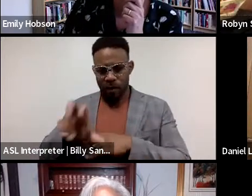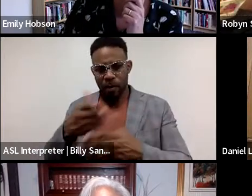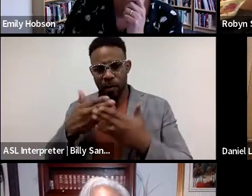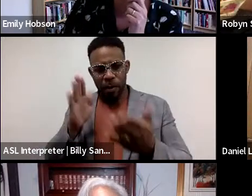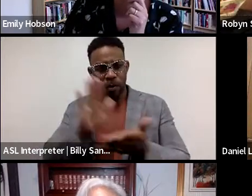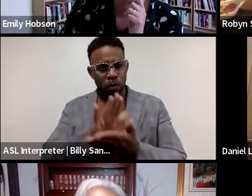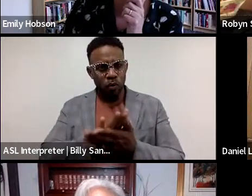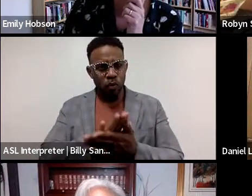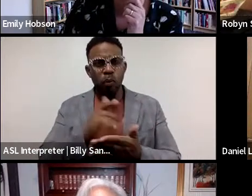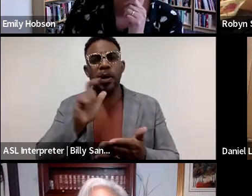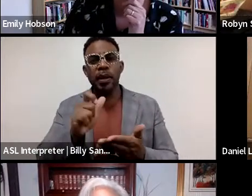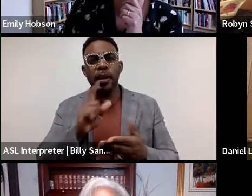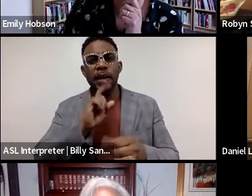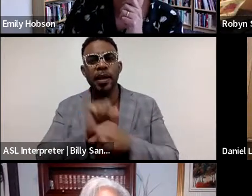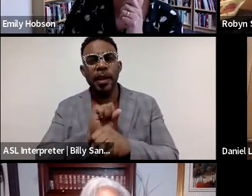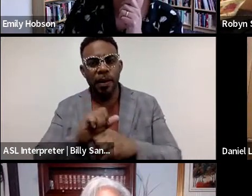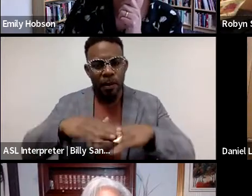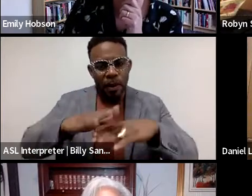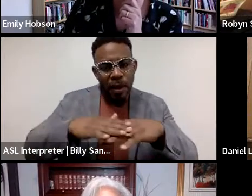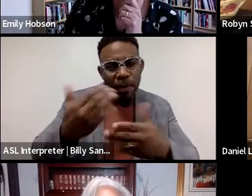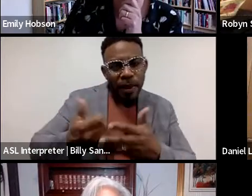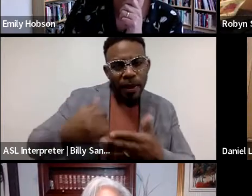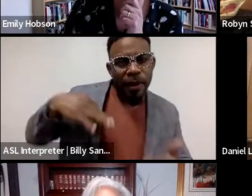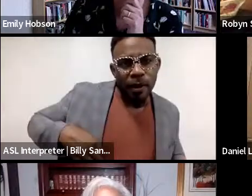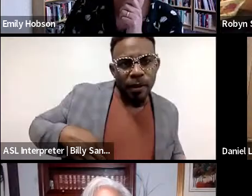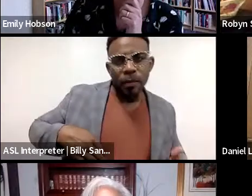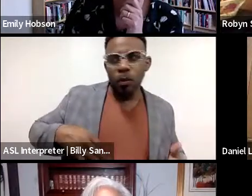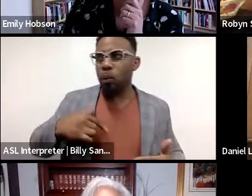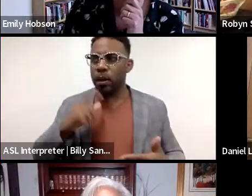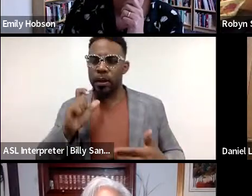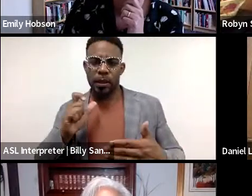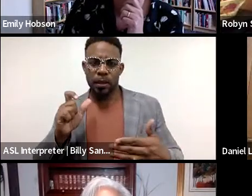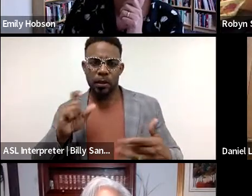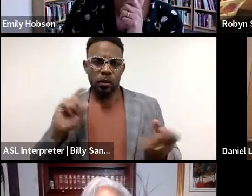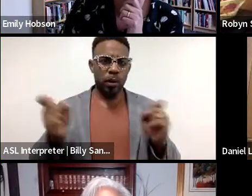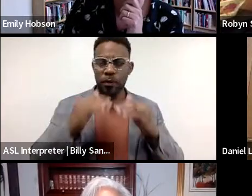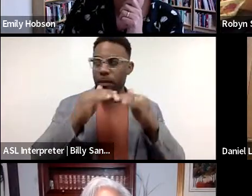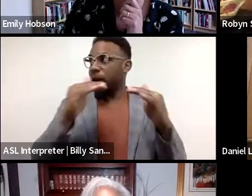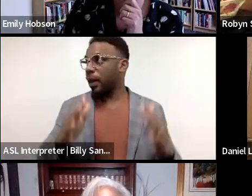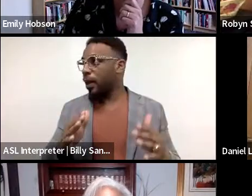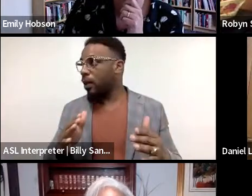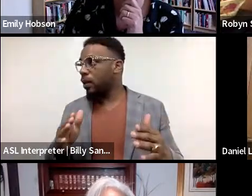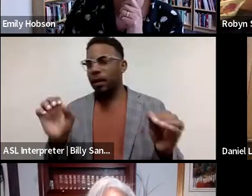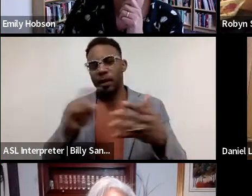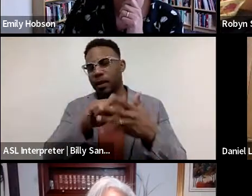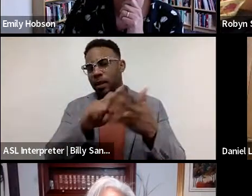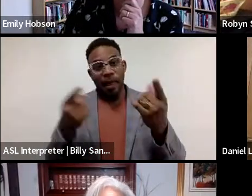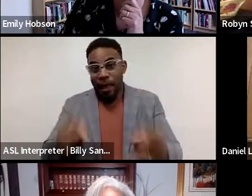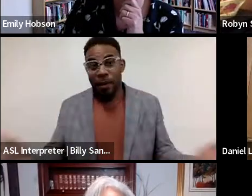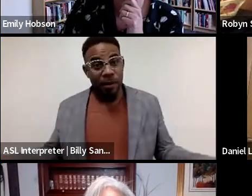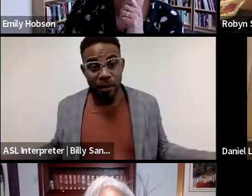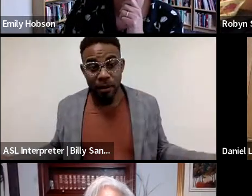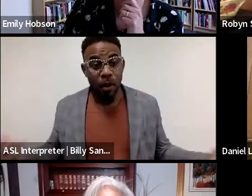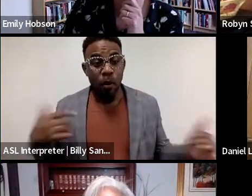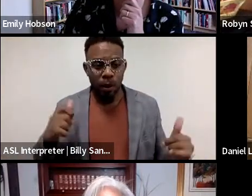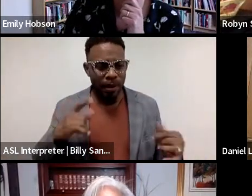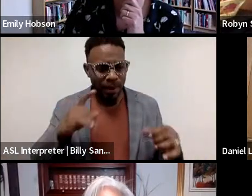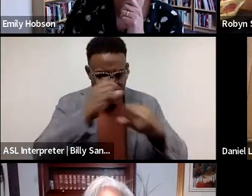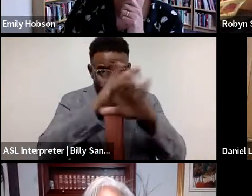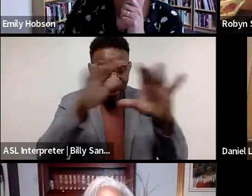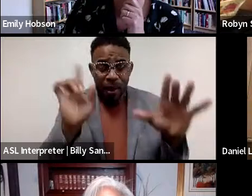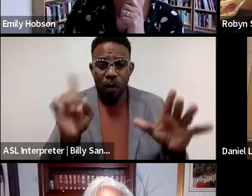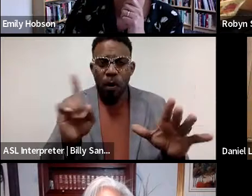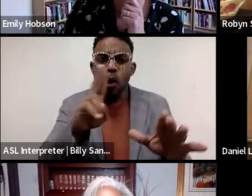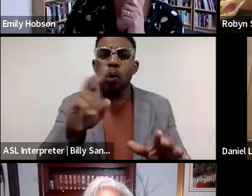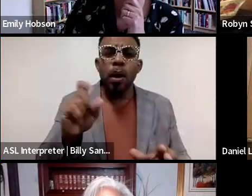schools. We need a guaranteed minimum income. We need to transform housing. none of this happened. And we can imagine where